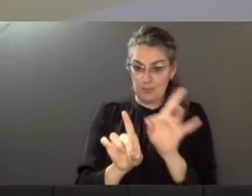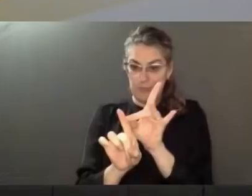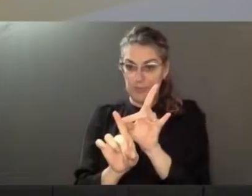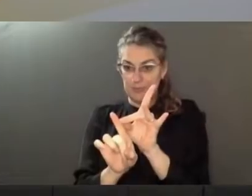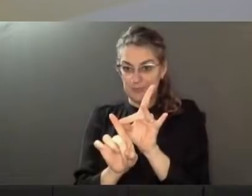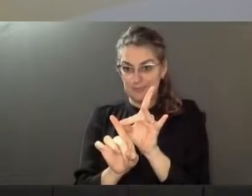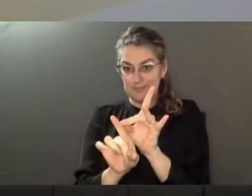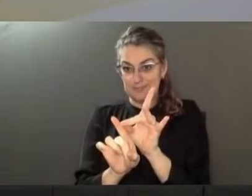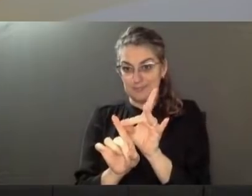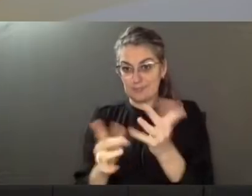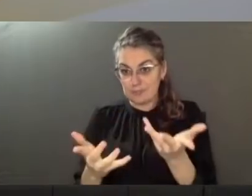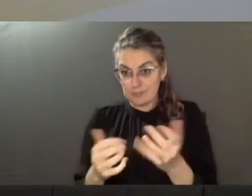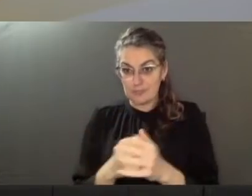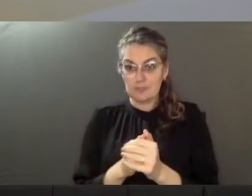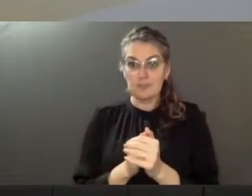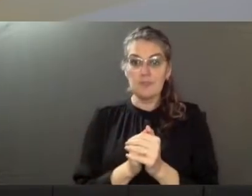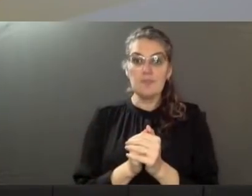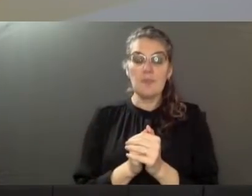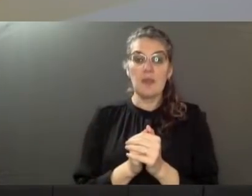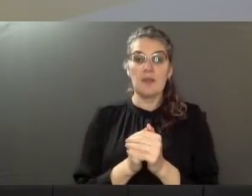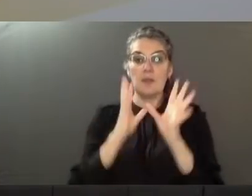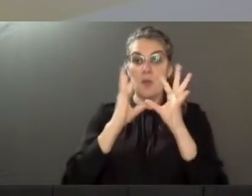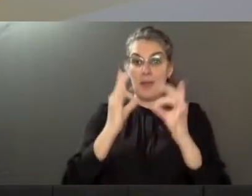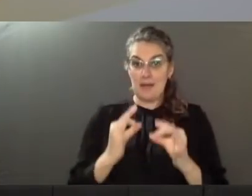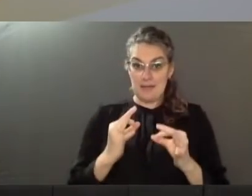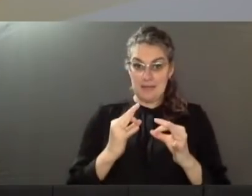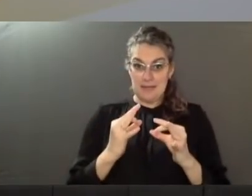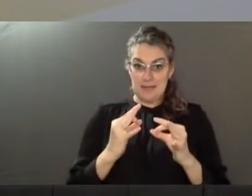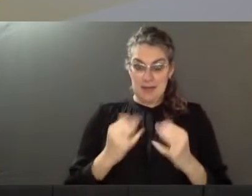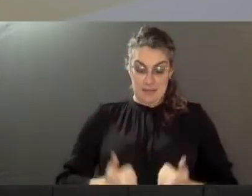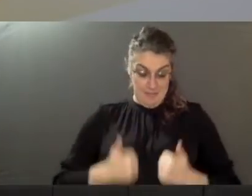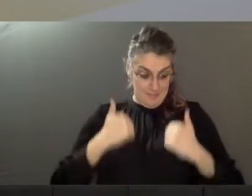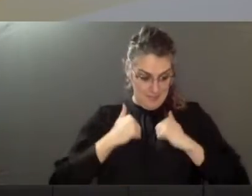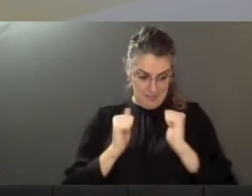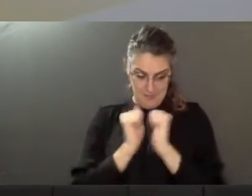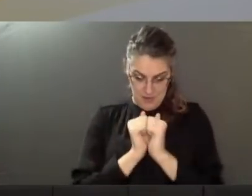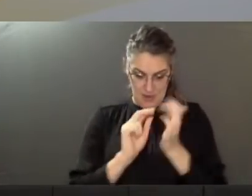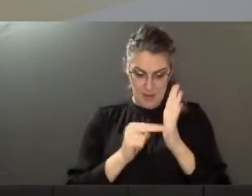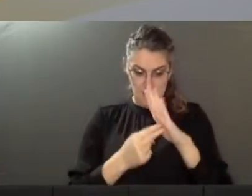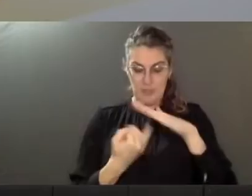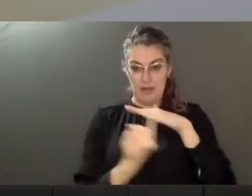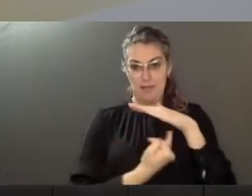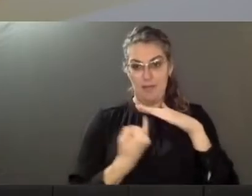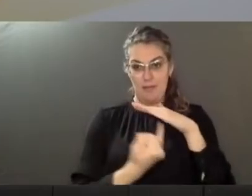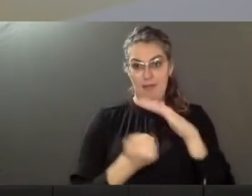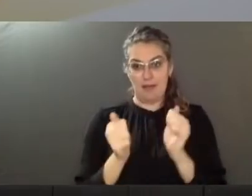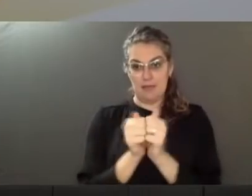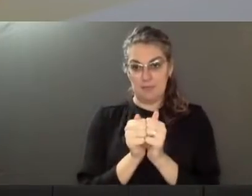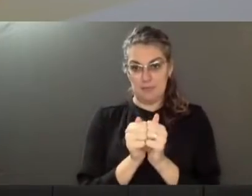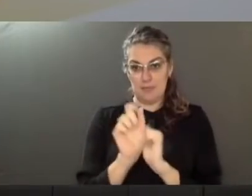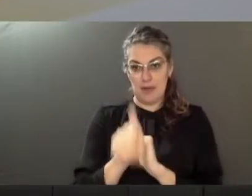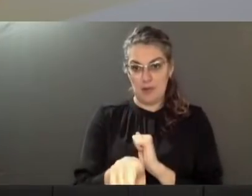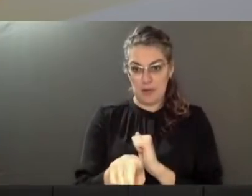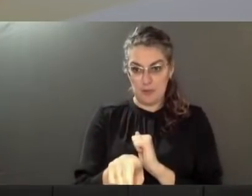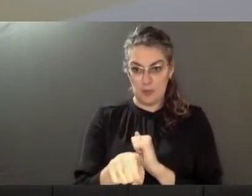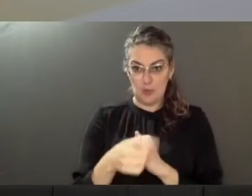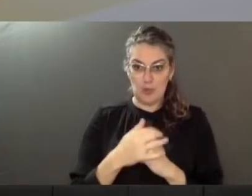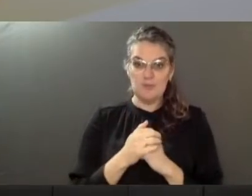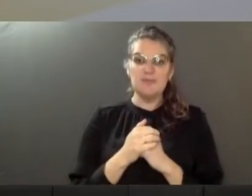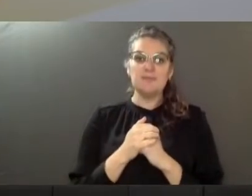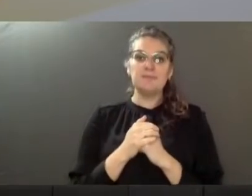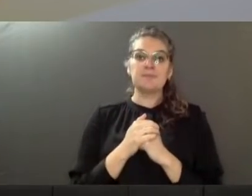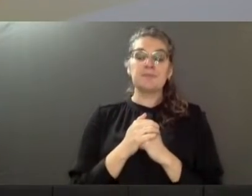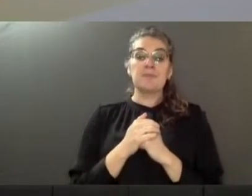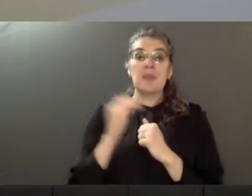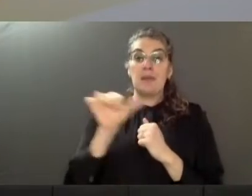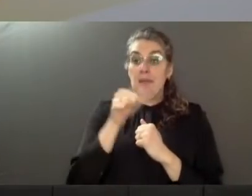Or they've chosen to isolate together. So sometimes that has happened. And then there have been